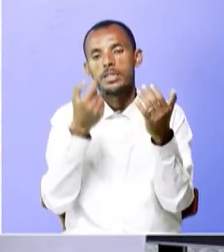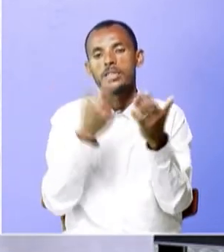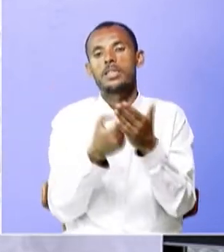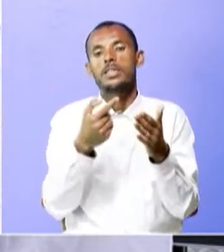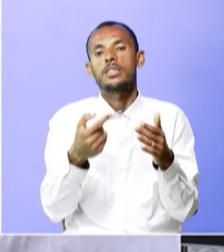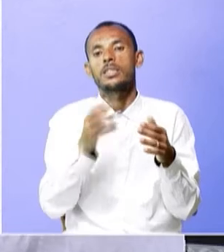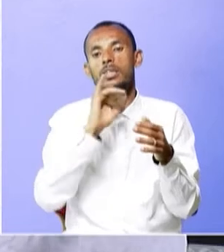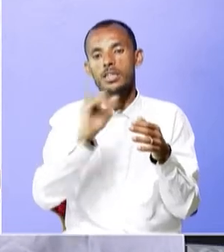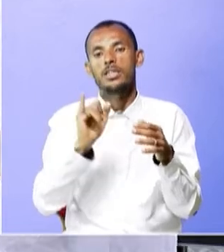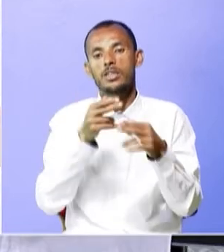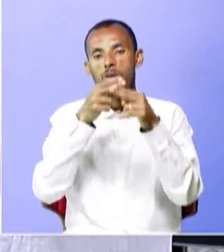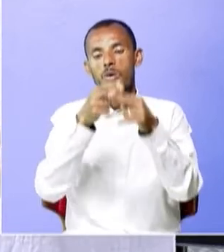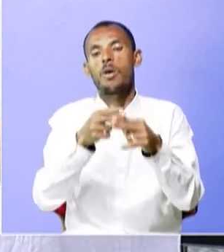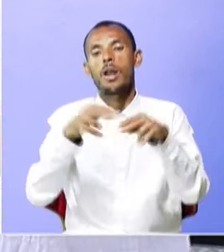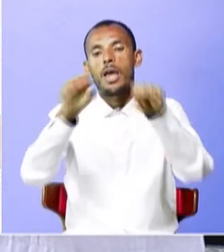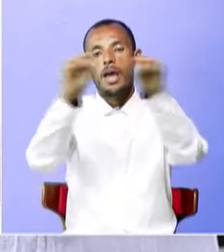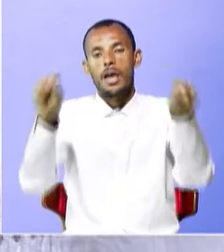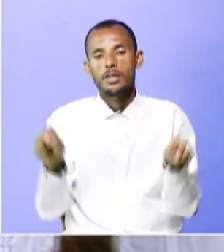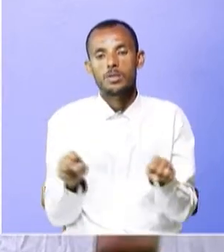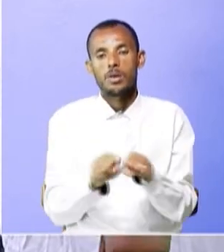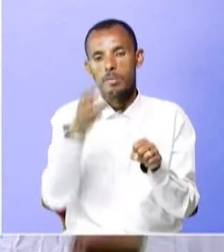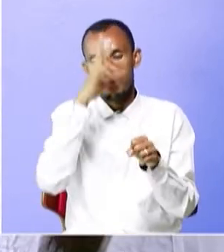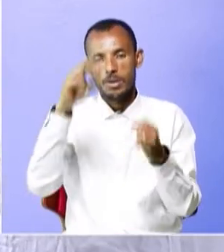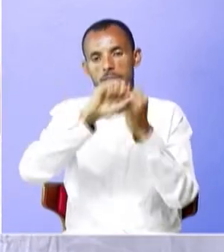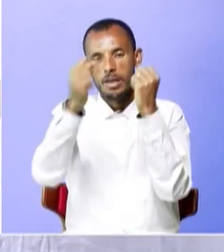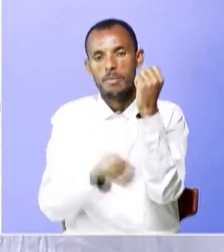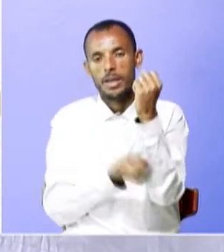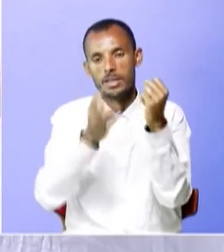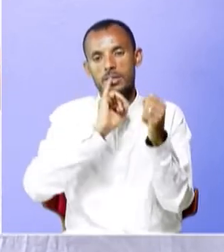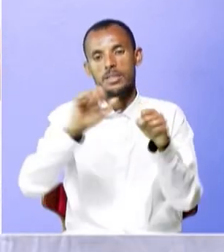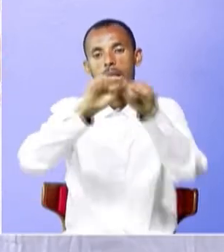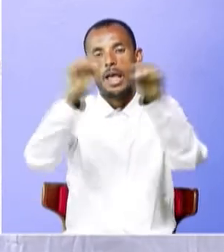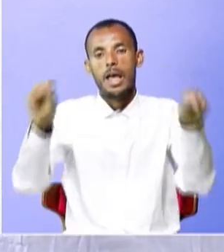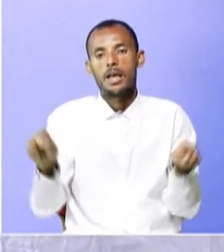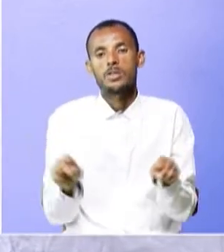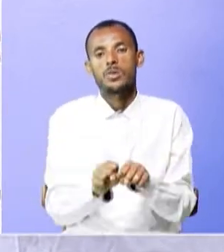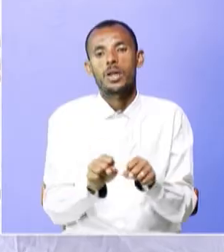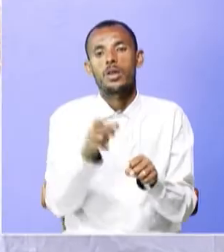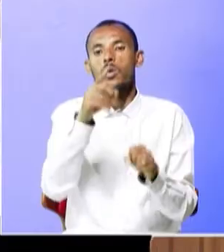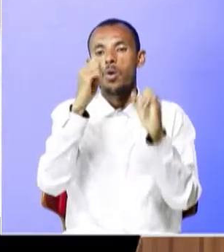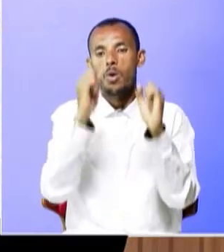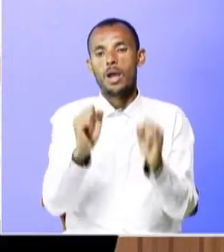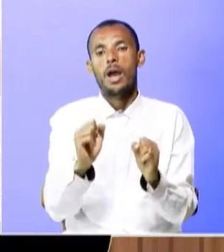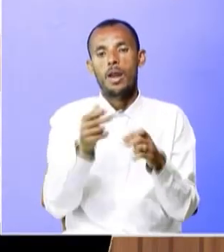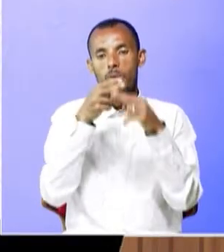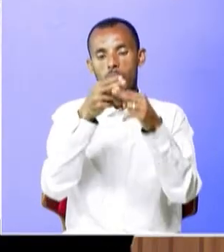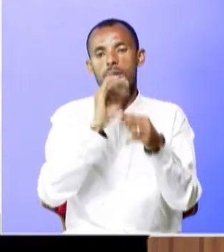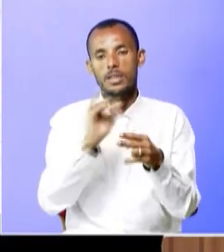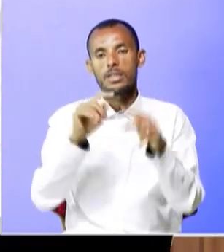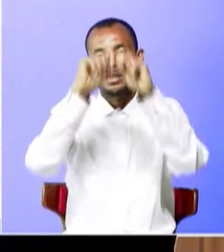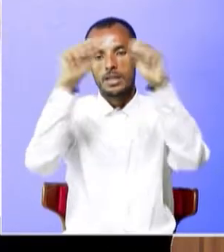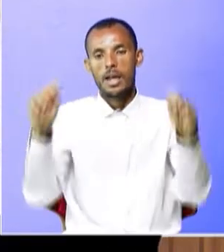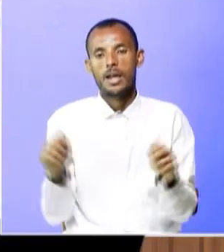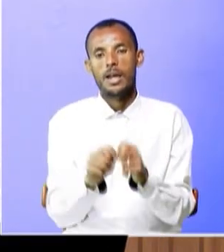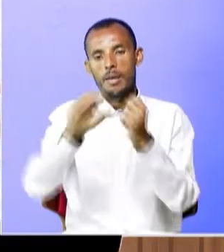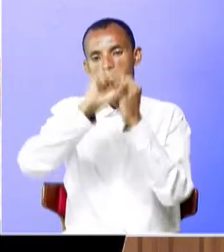square pyramid because the base of this pyramid is a square. Okay, you can call it triangular pyramid if the